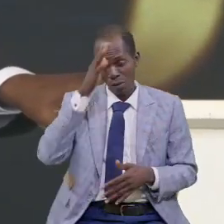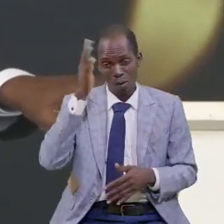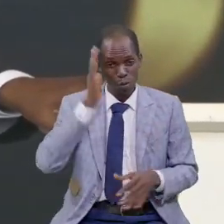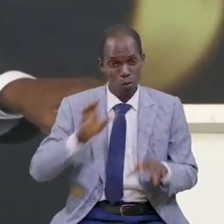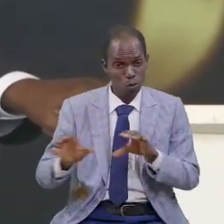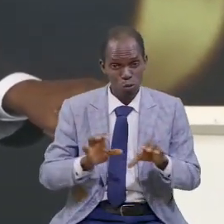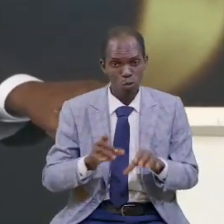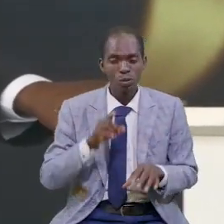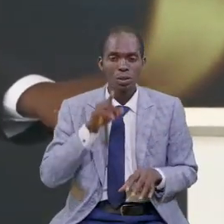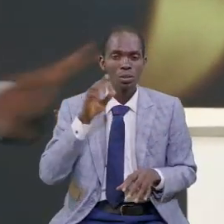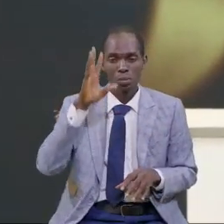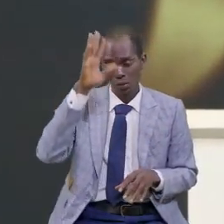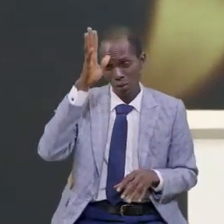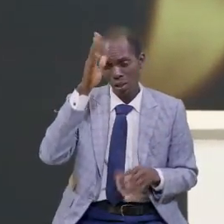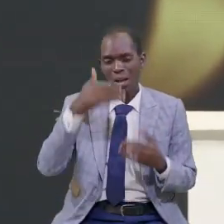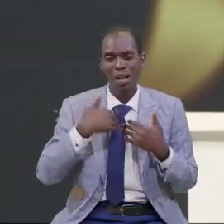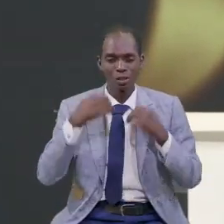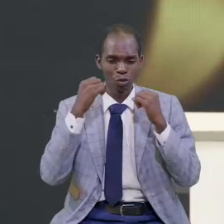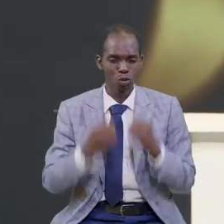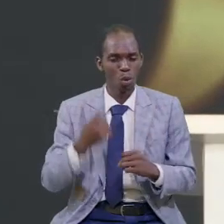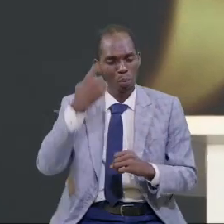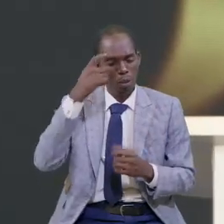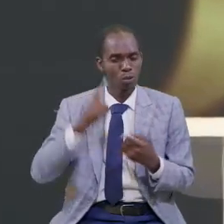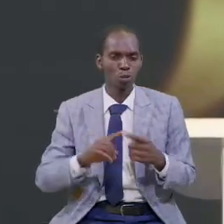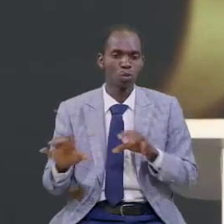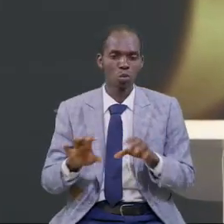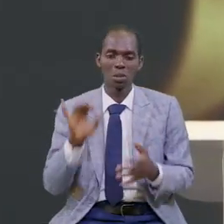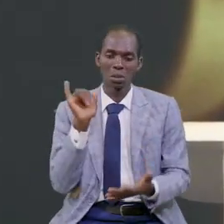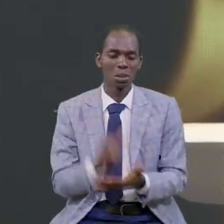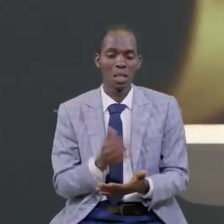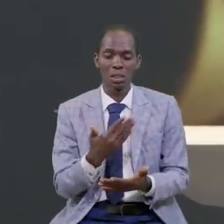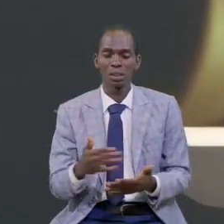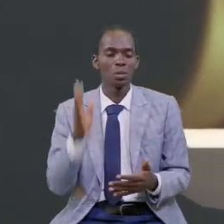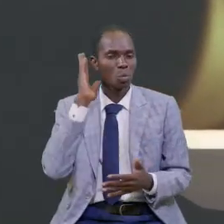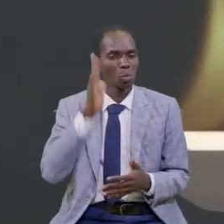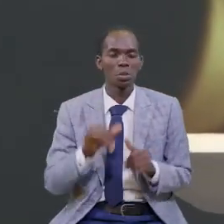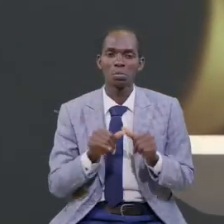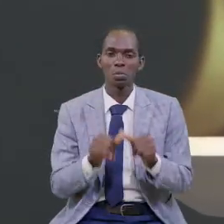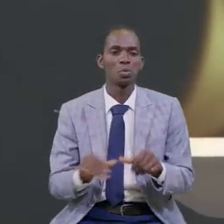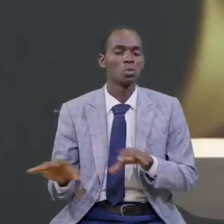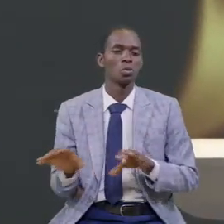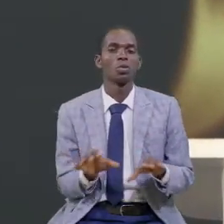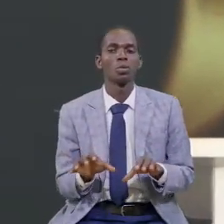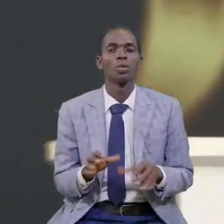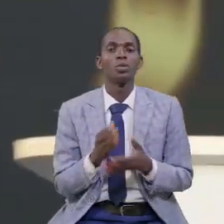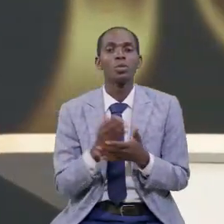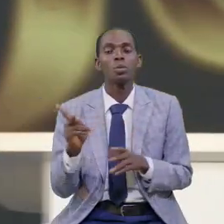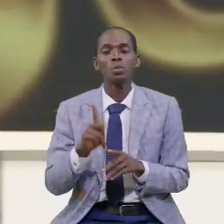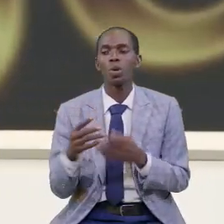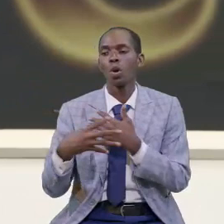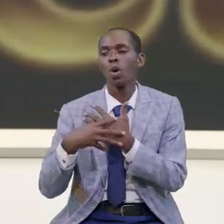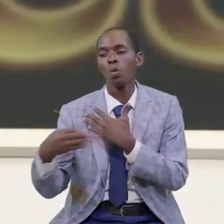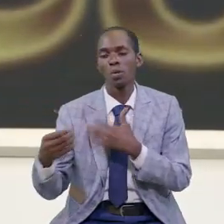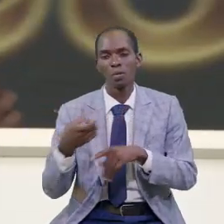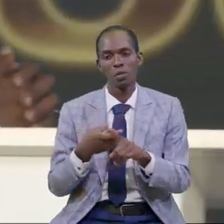mind. That's what he would do. Yeah, there are people that still have the mind of their father. On the other